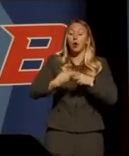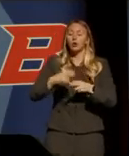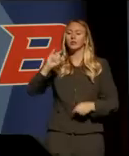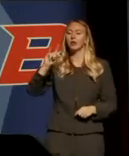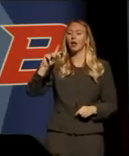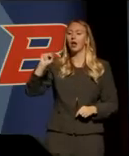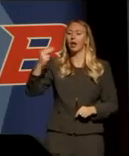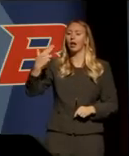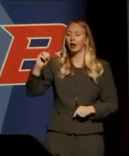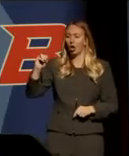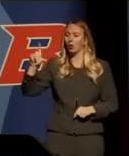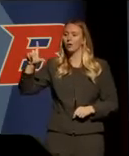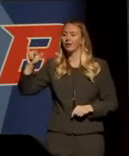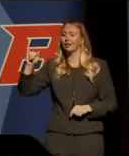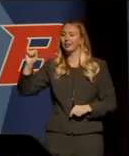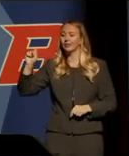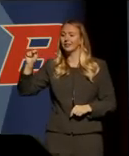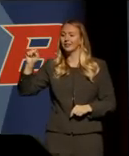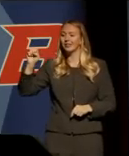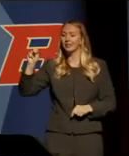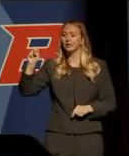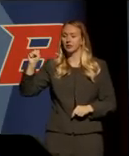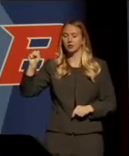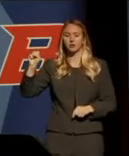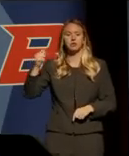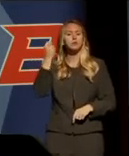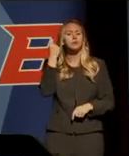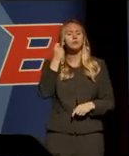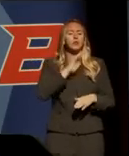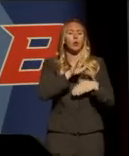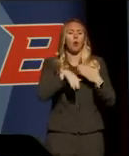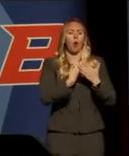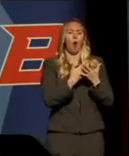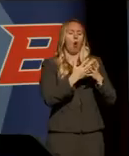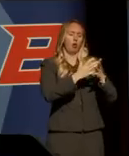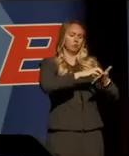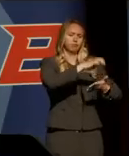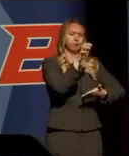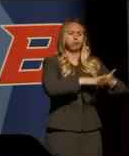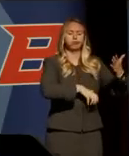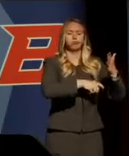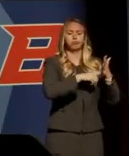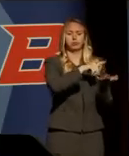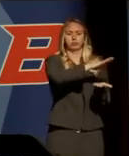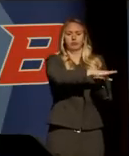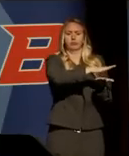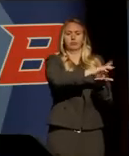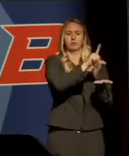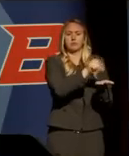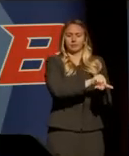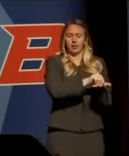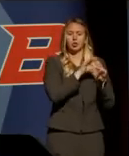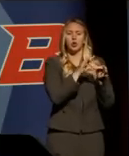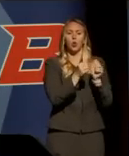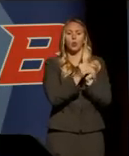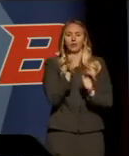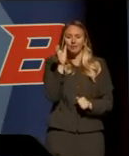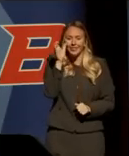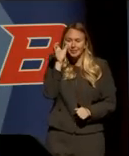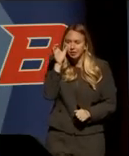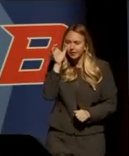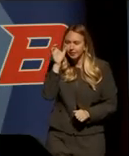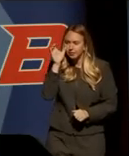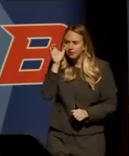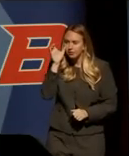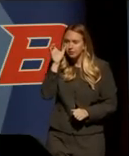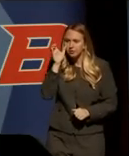whole body of scholarship on listening, and what it teaches us is that when we are able to truly listen to one